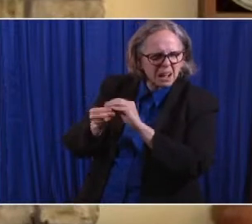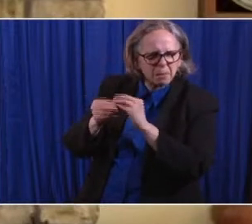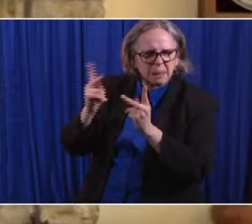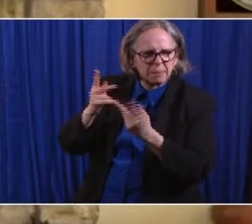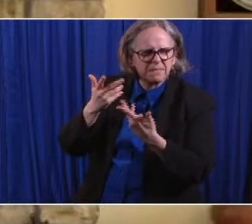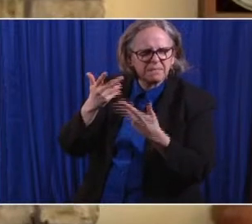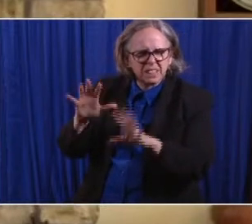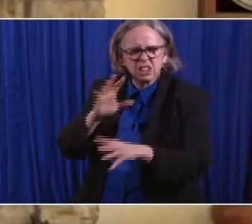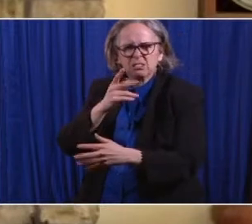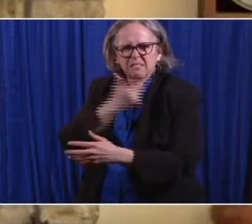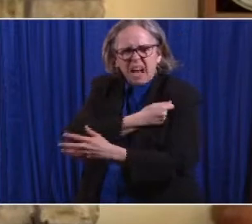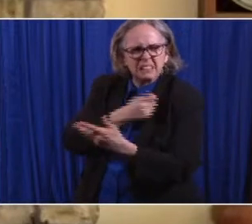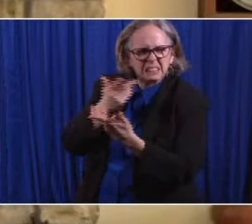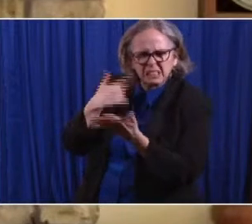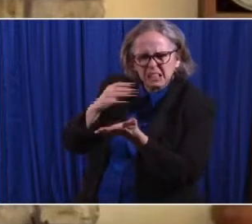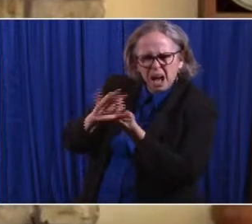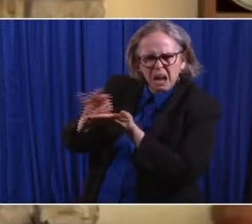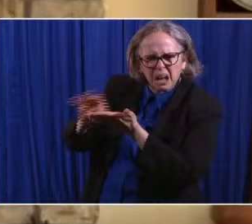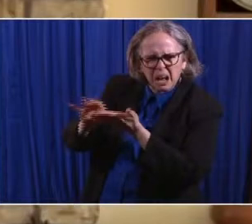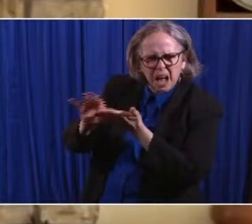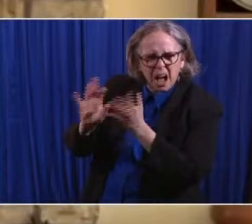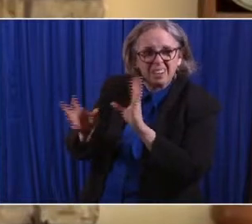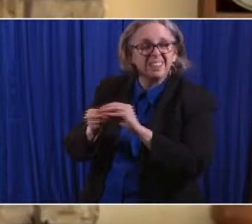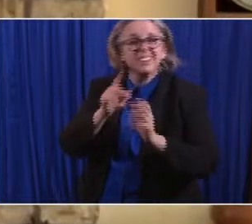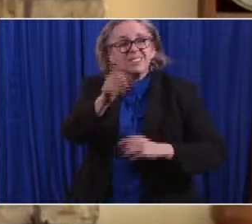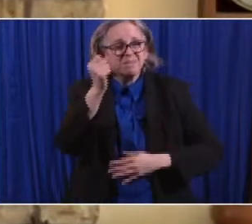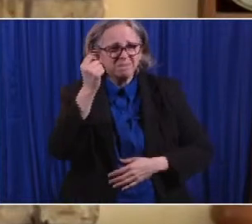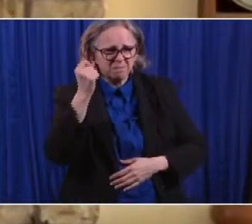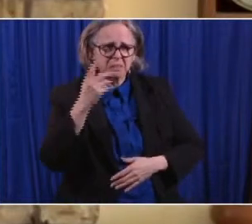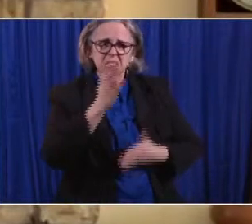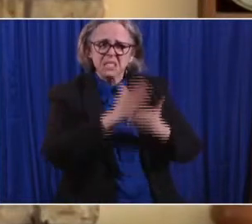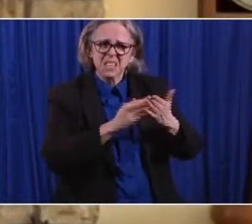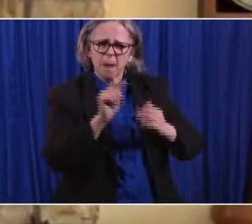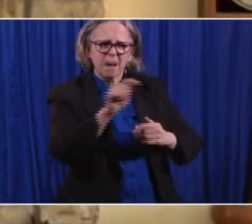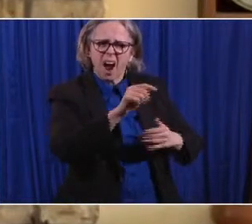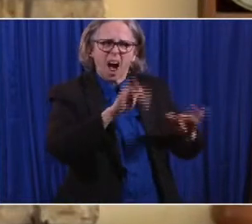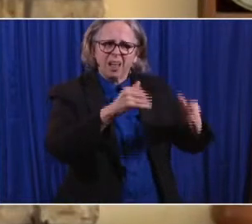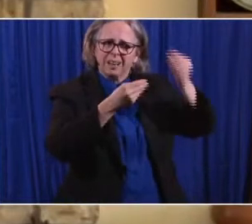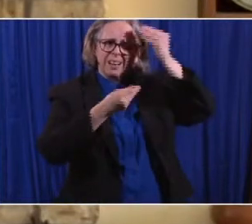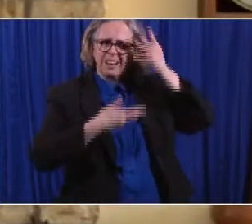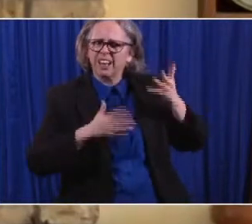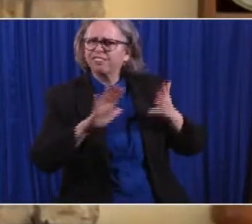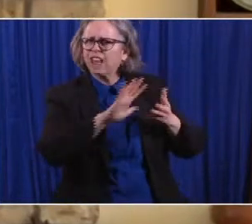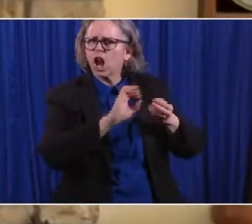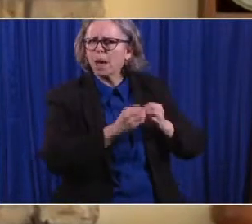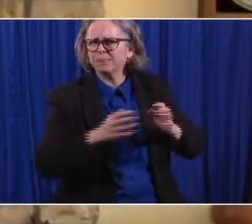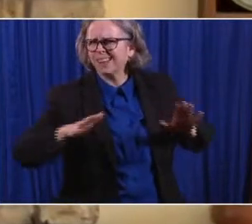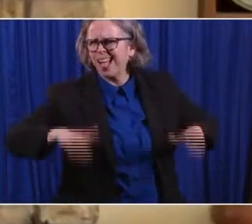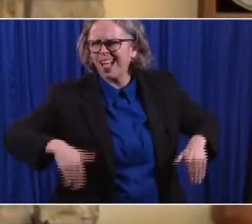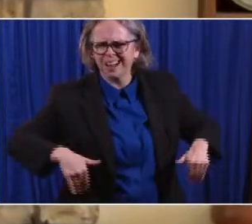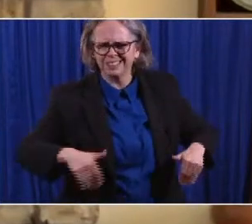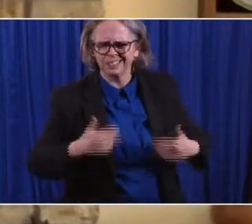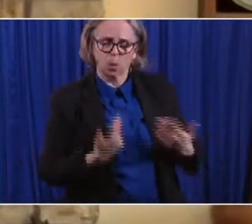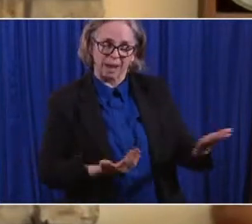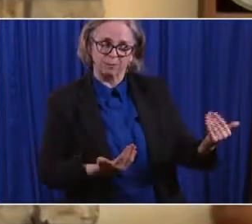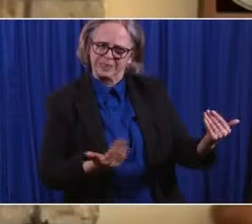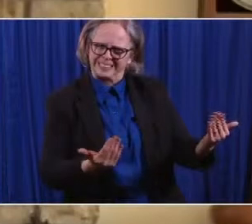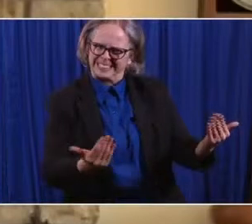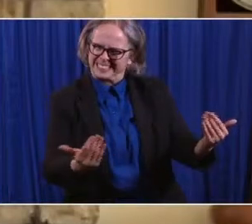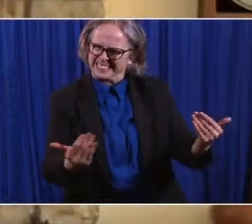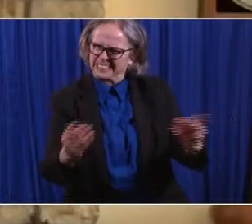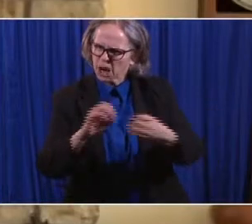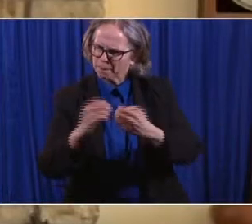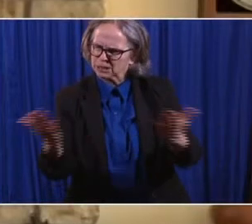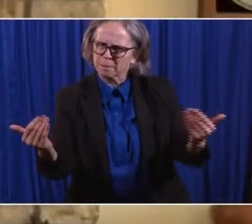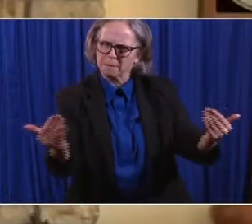be, and we're still waiting for final numbers to come in regard to the number of people who actually took it. But our